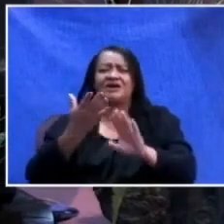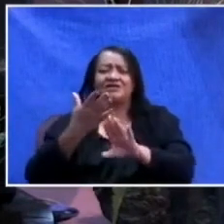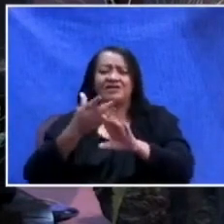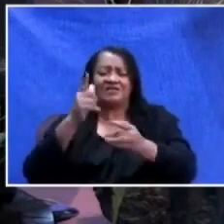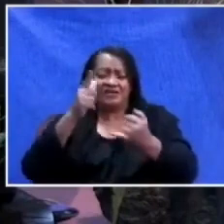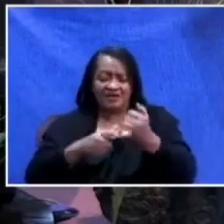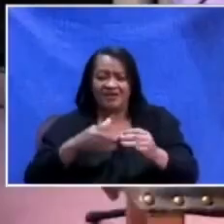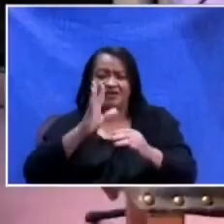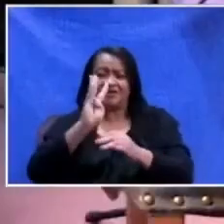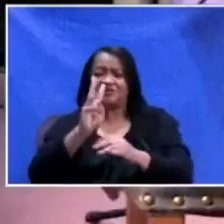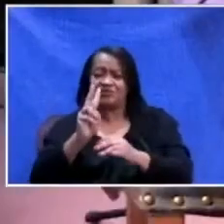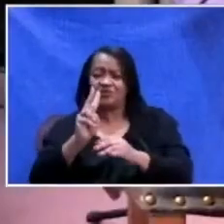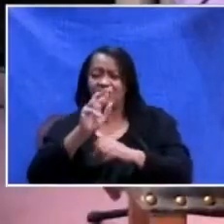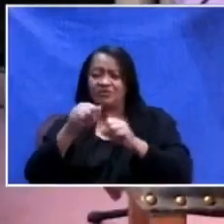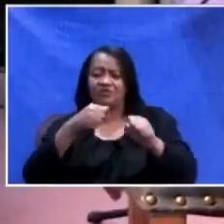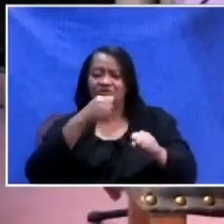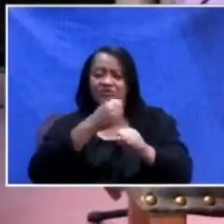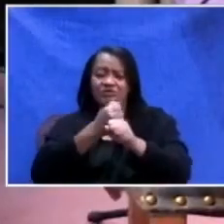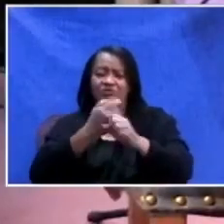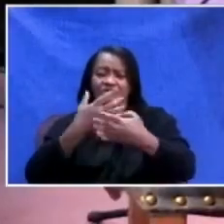years.